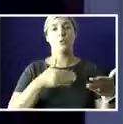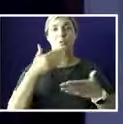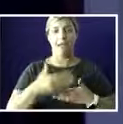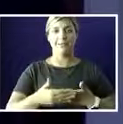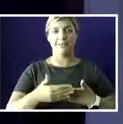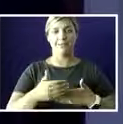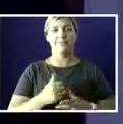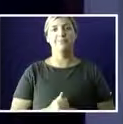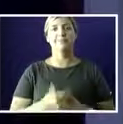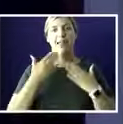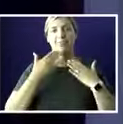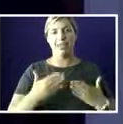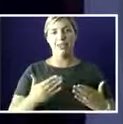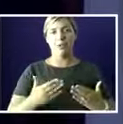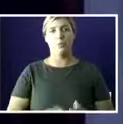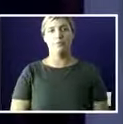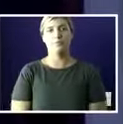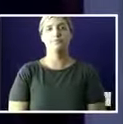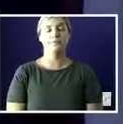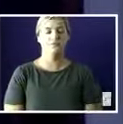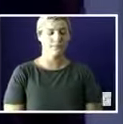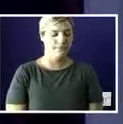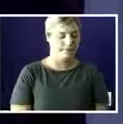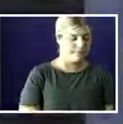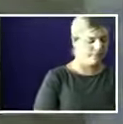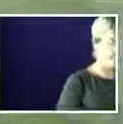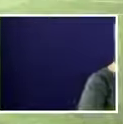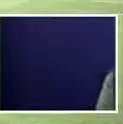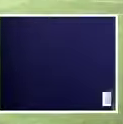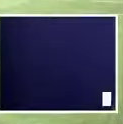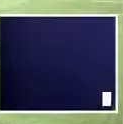be. Thank you.